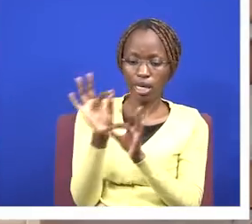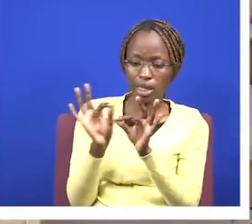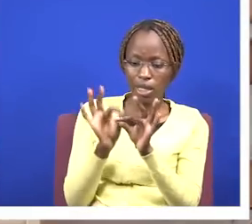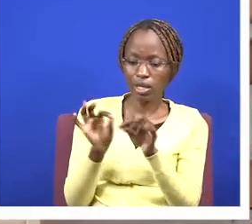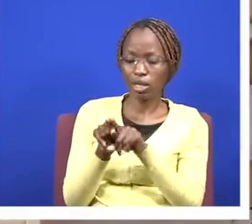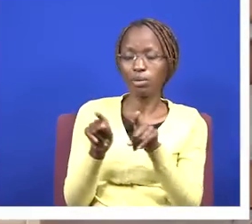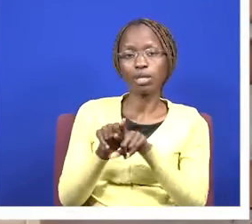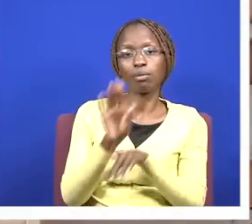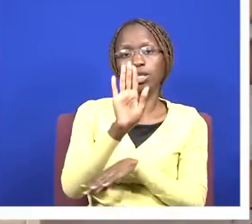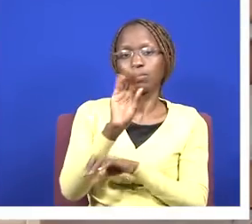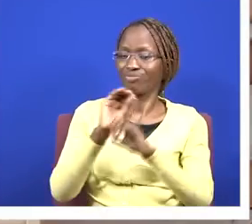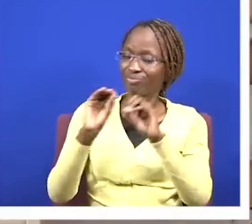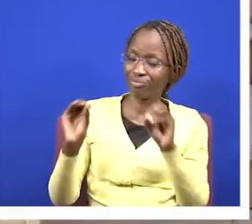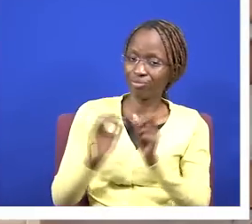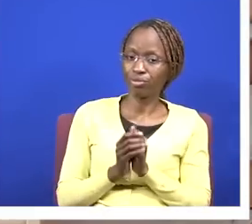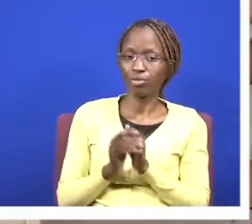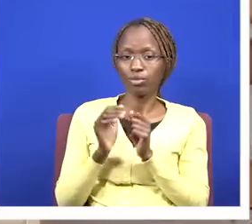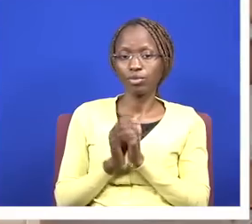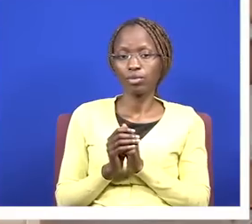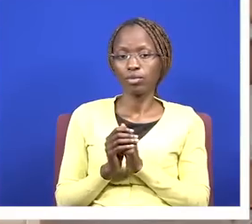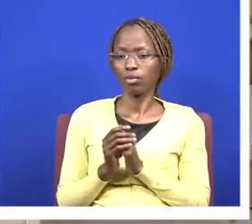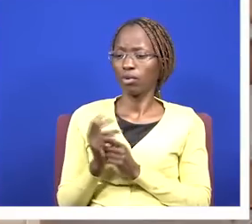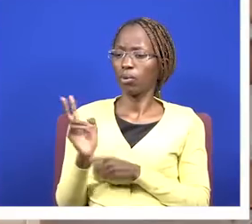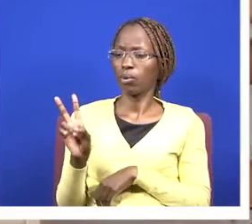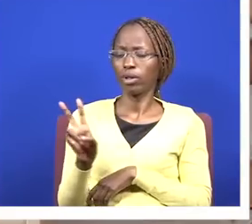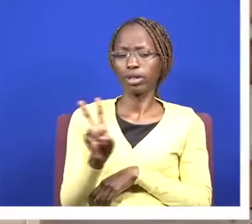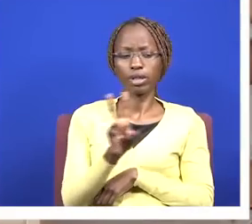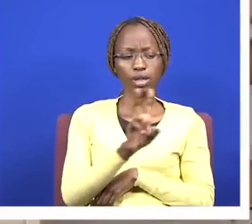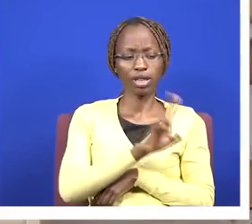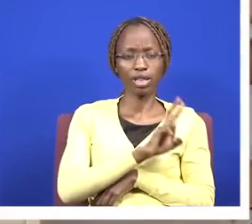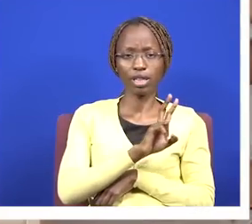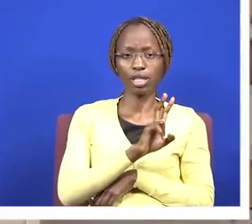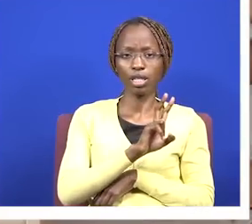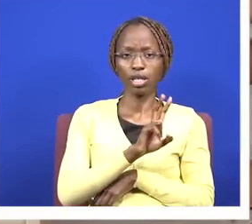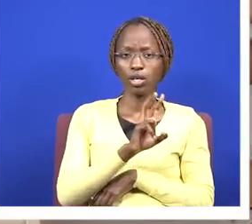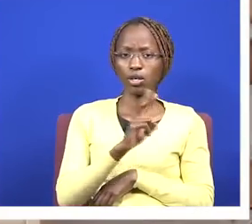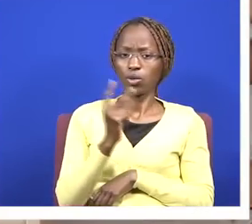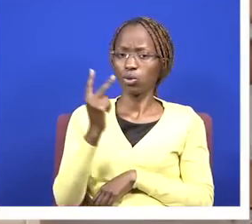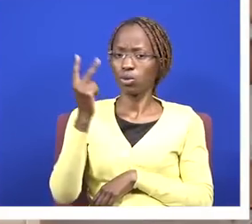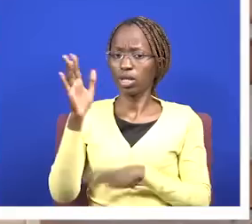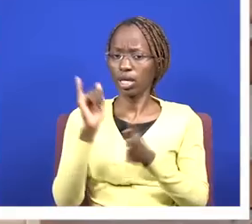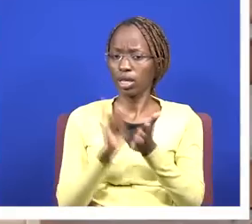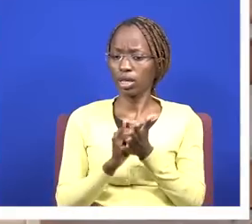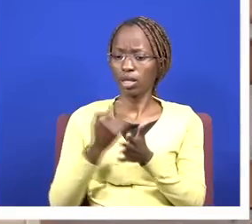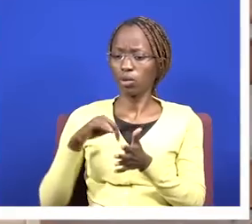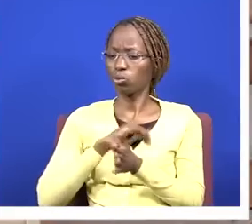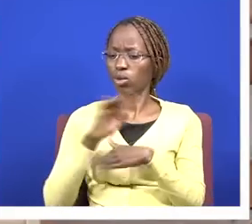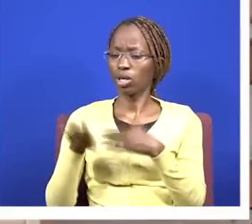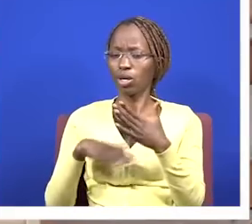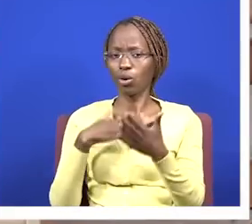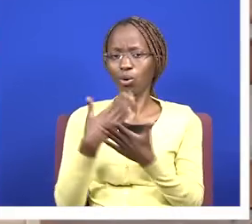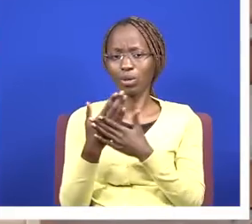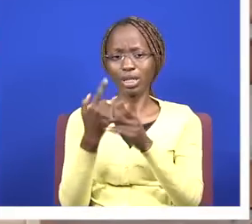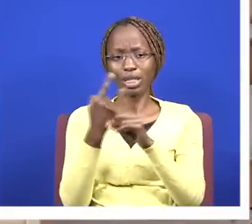you. There is no one else. Look around. You will find that we look different.